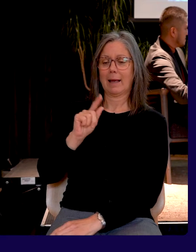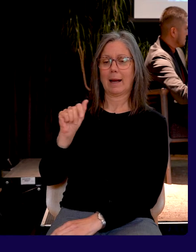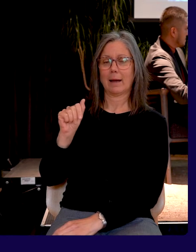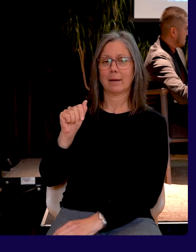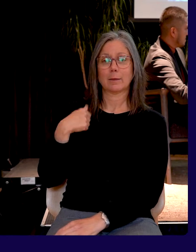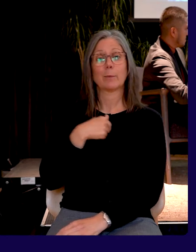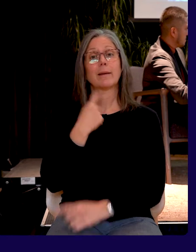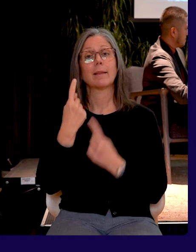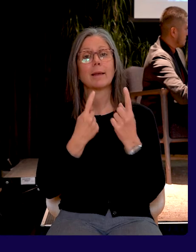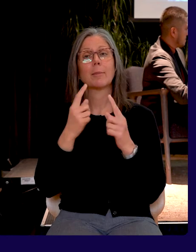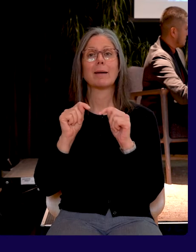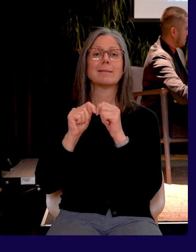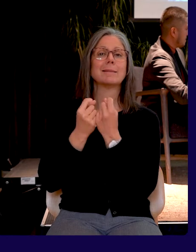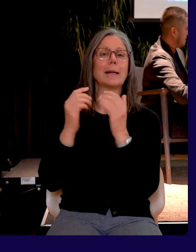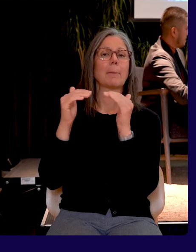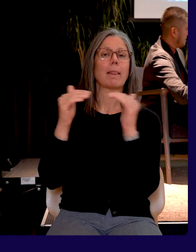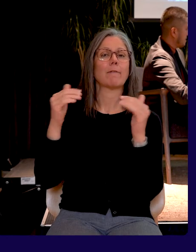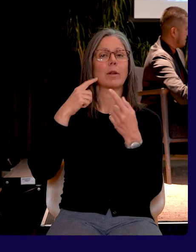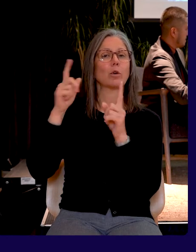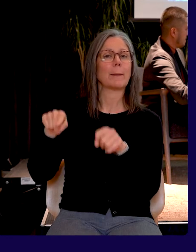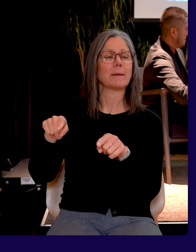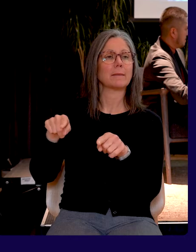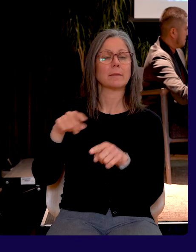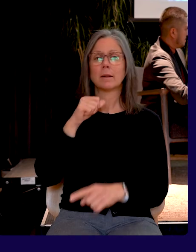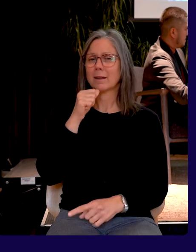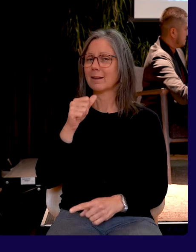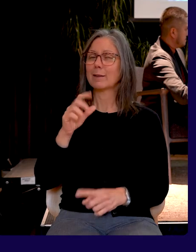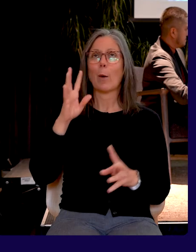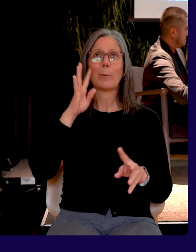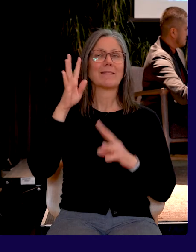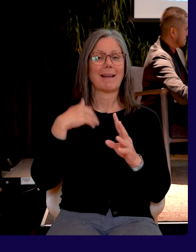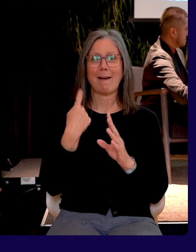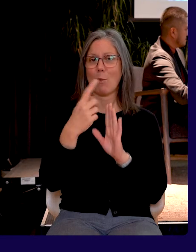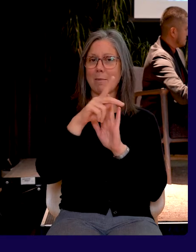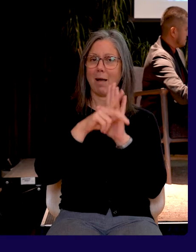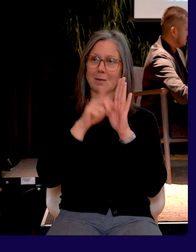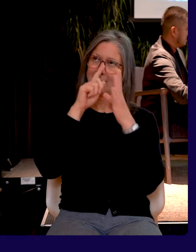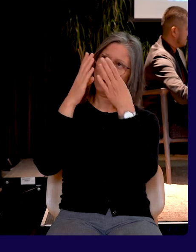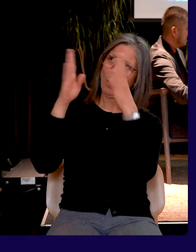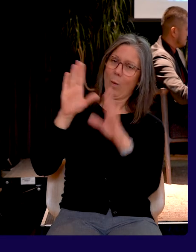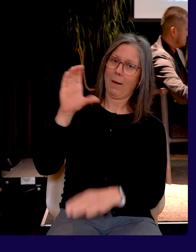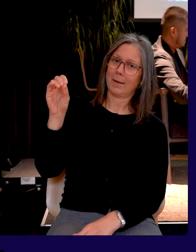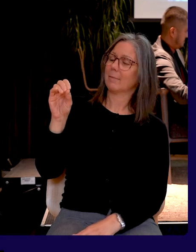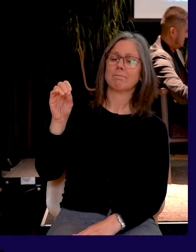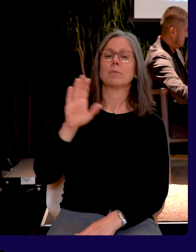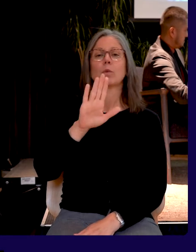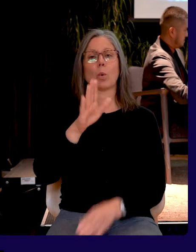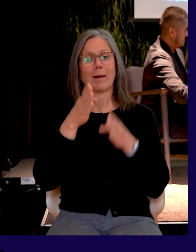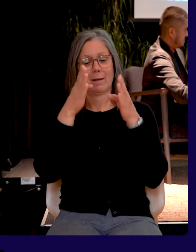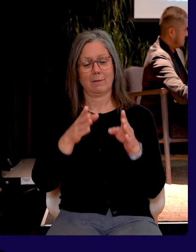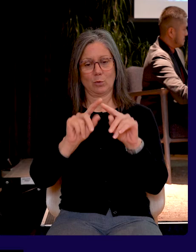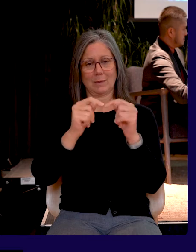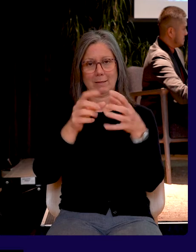think about things like team level agreements. Let's not pretend that there's going to be one policy across the company, but let's look at your individual team and figure out how you